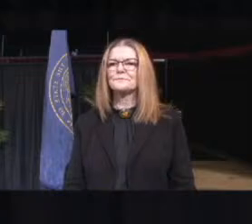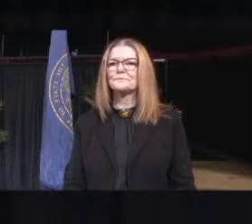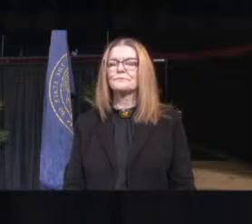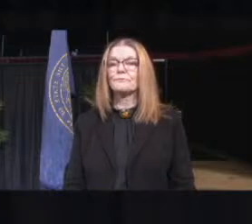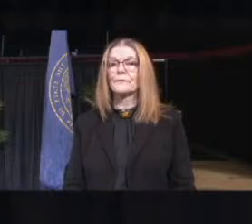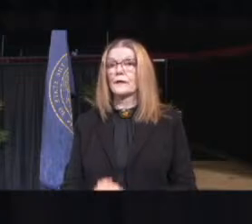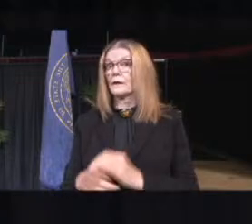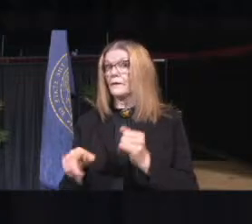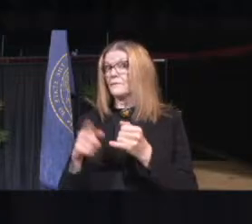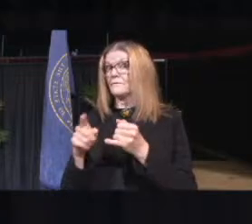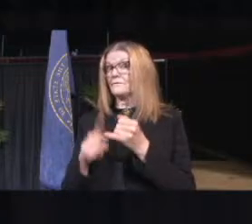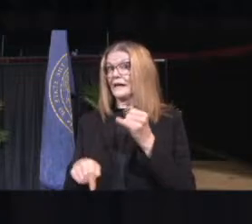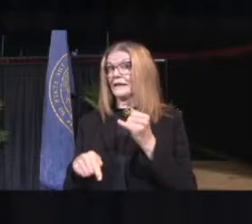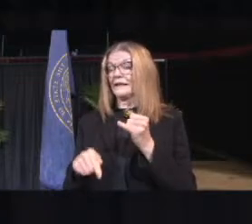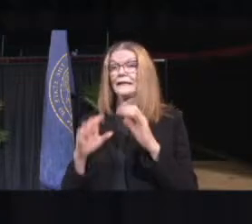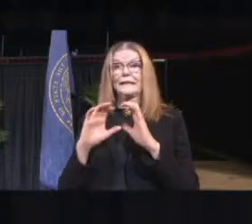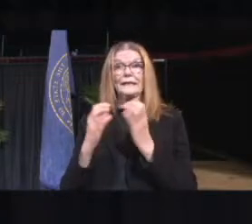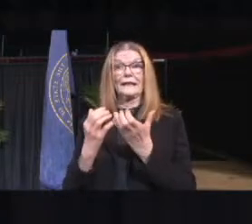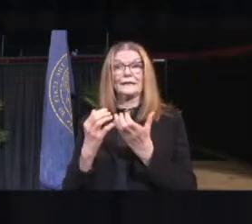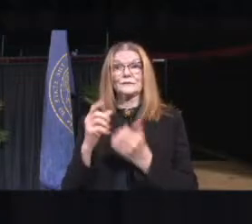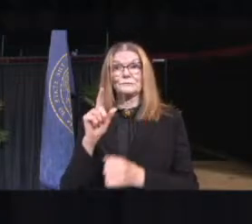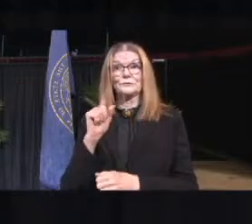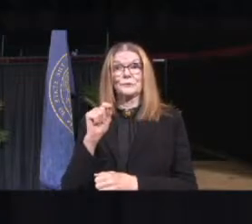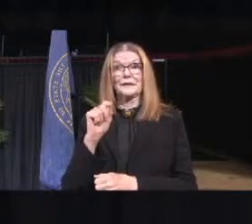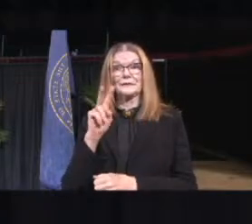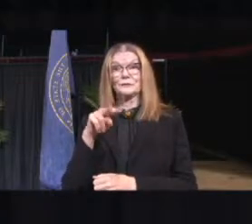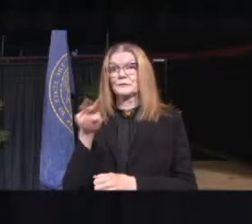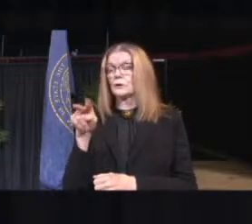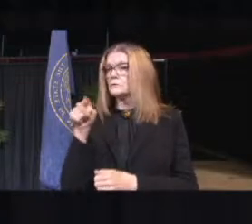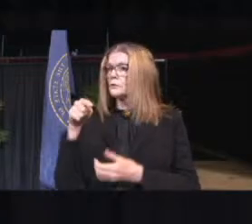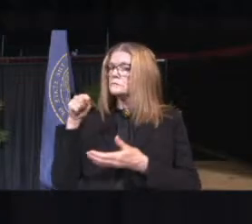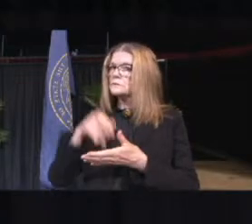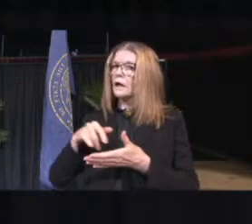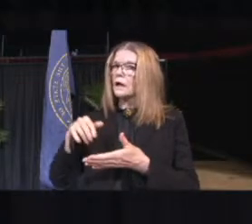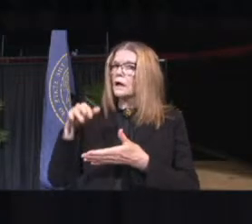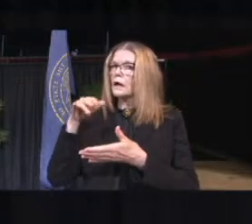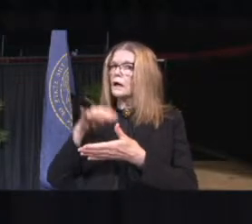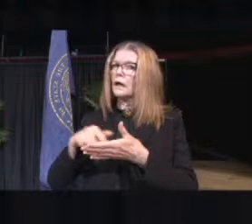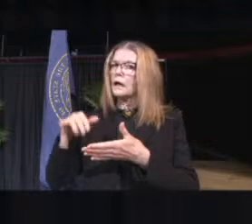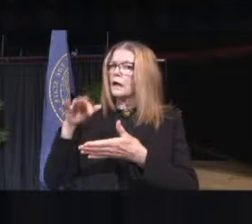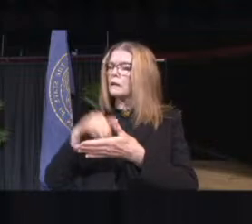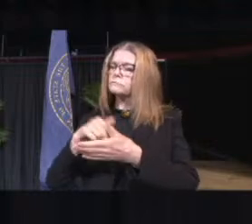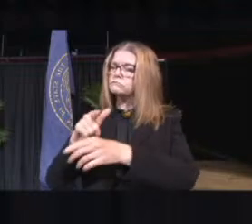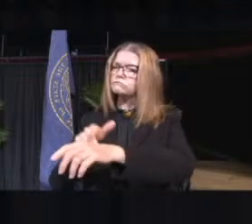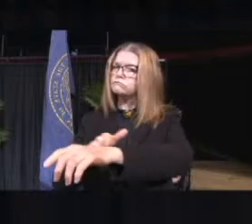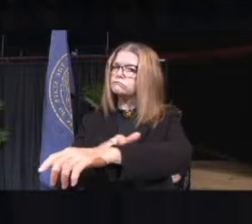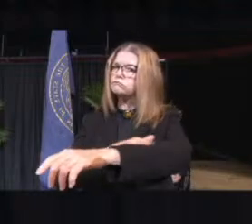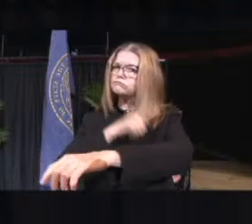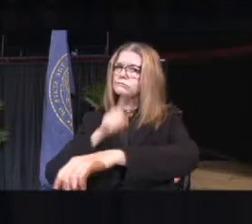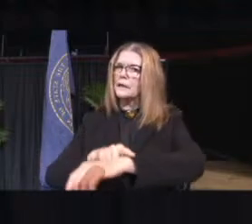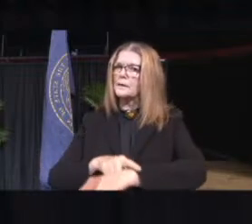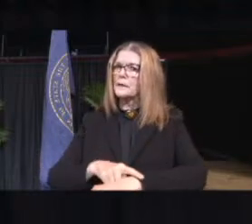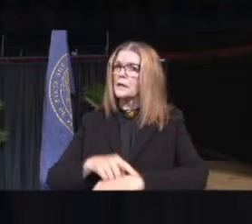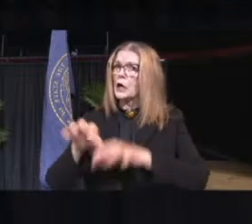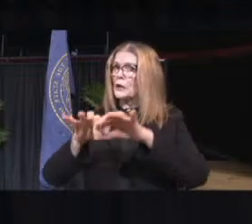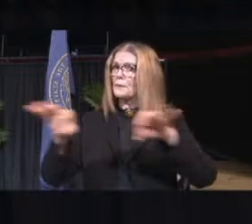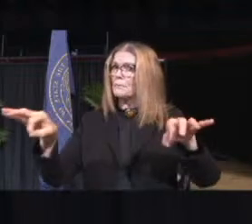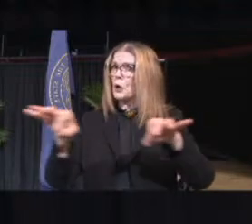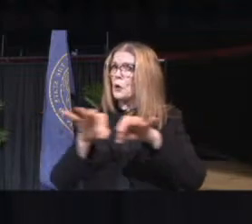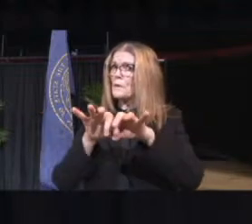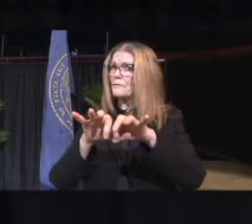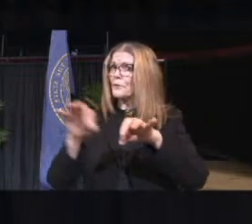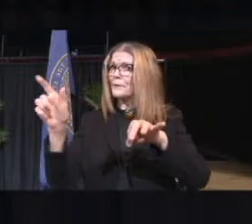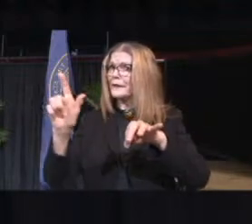And finally, to the class of 2022, you've studied long and hard. A high school diploma from East High means something.